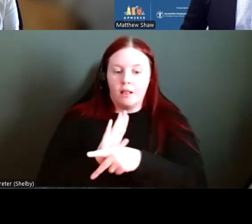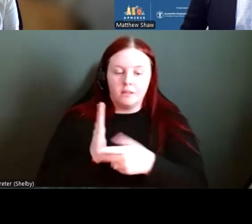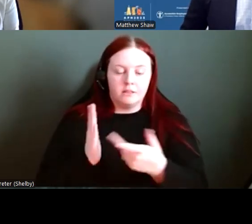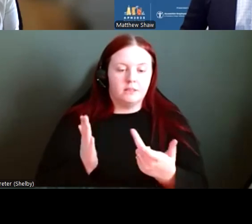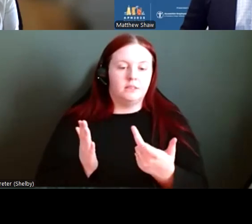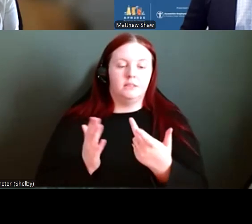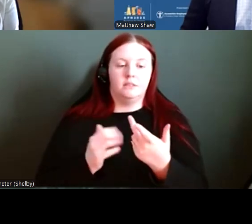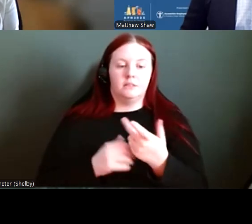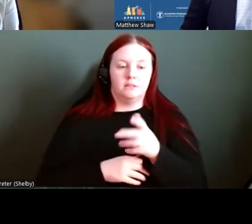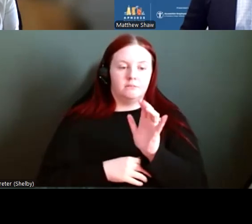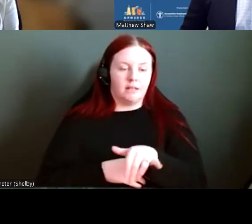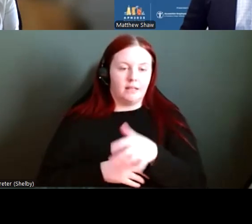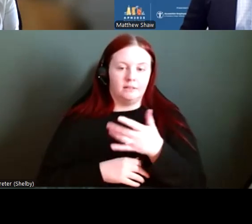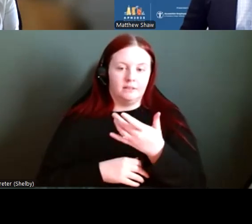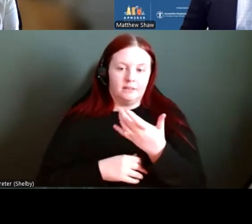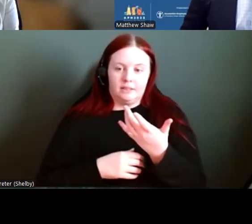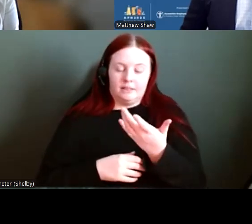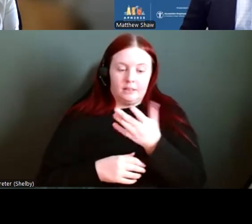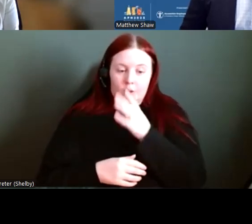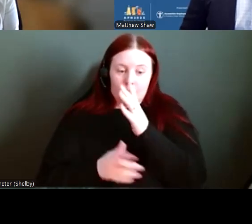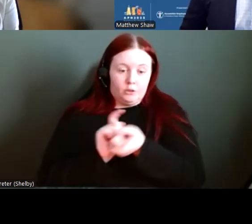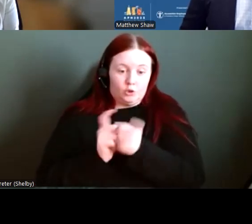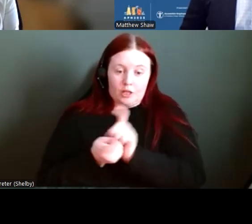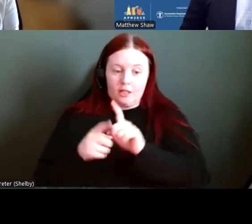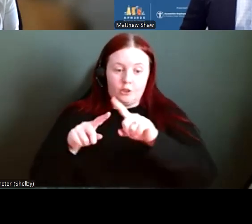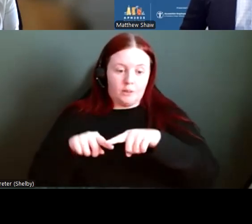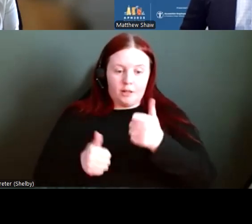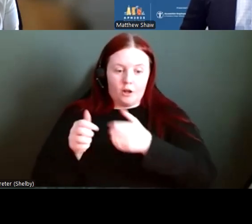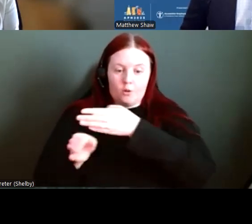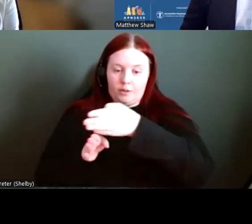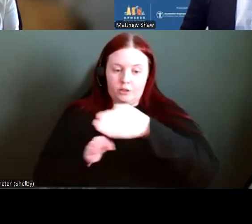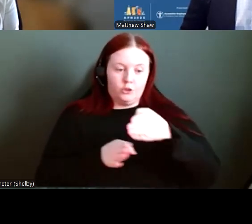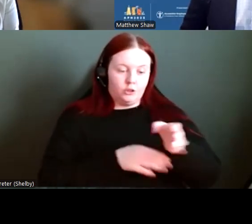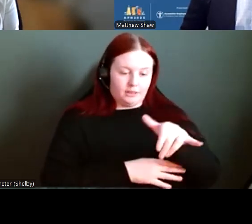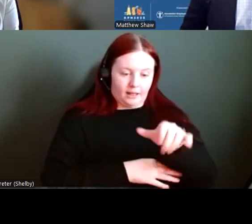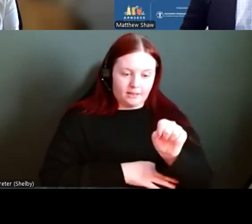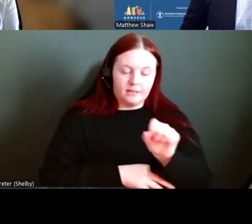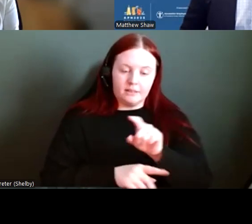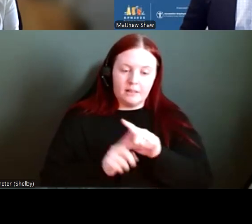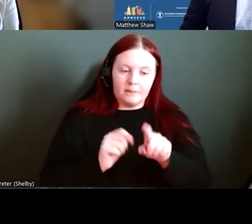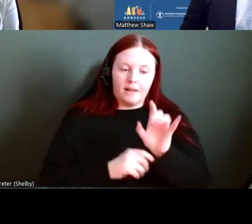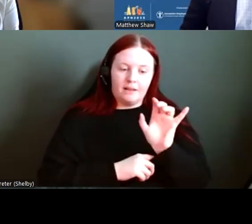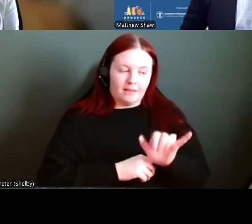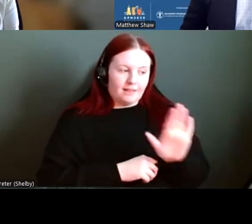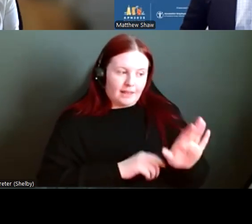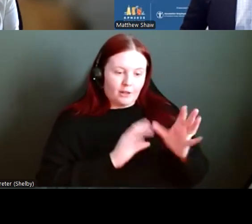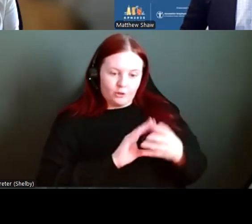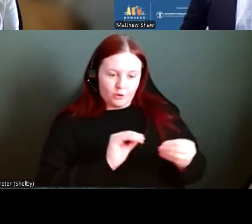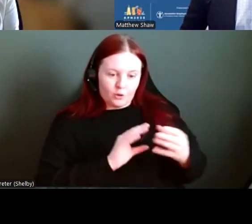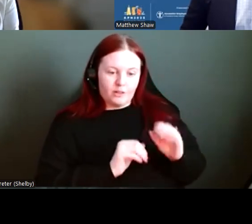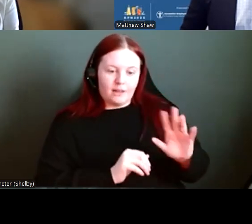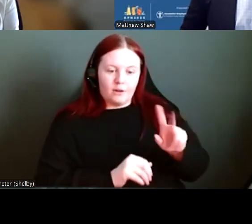track, if you will change depending on the sector that you're in. But those are going to be the story that will help you